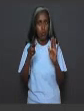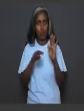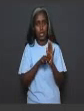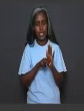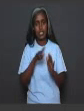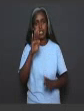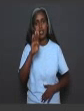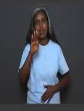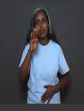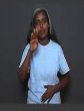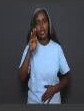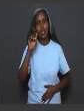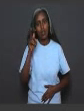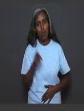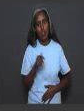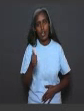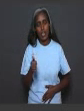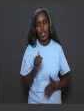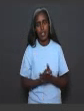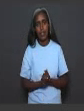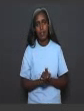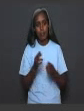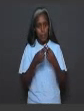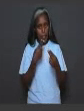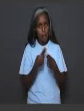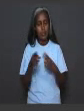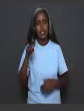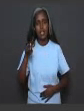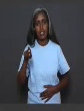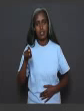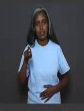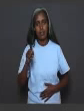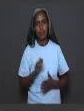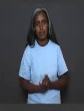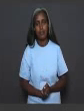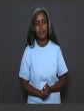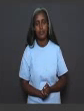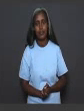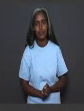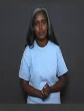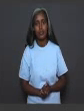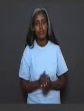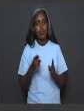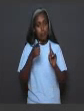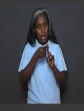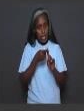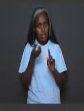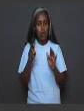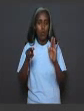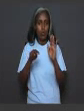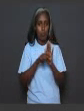minus b over a times x. The plus or